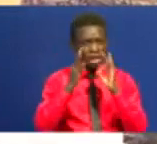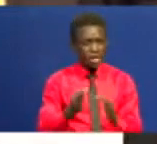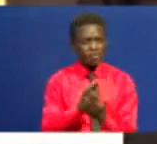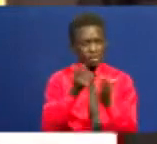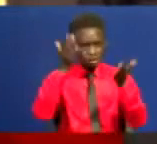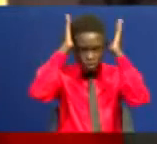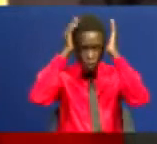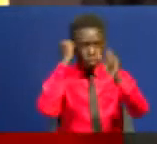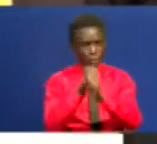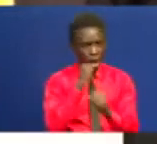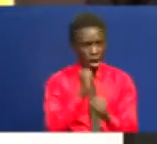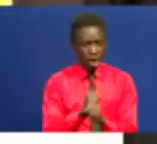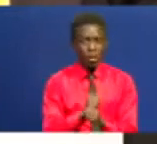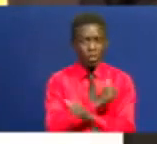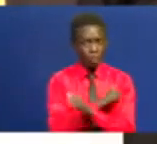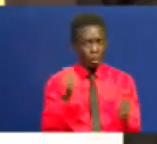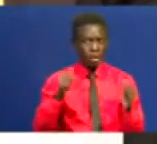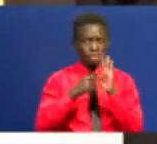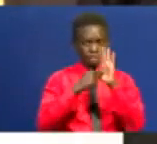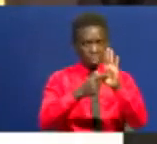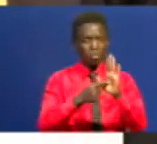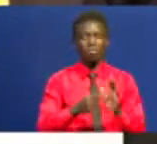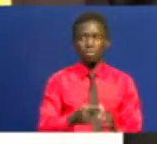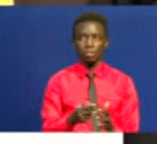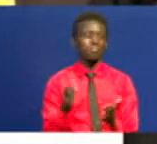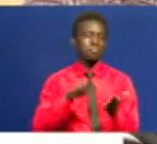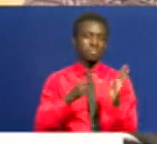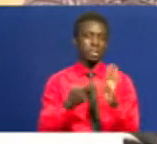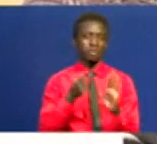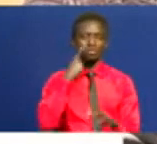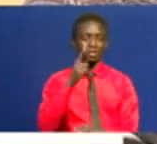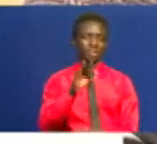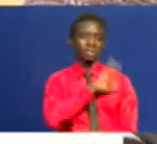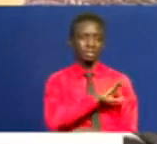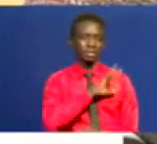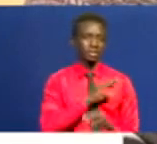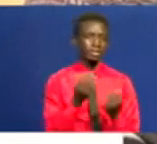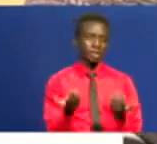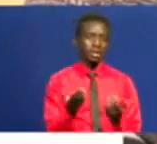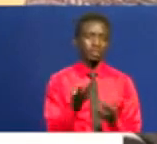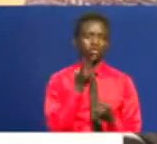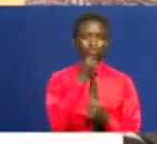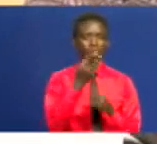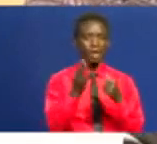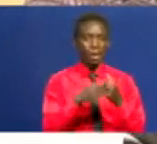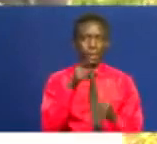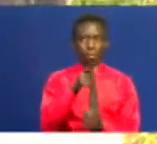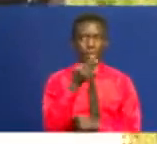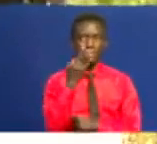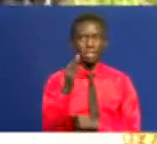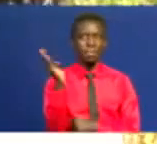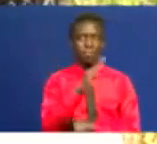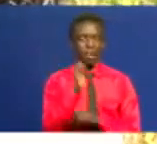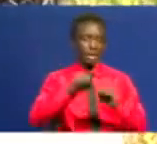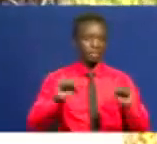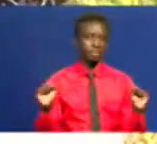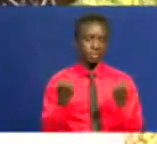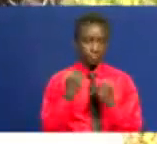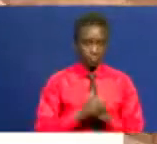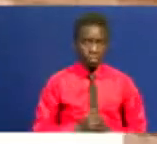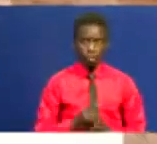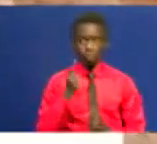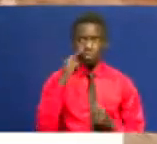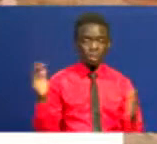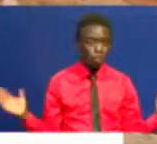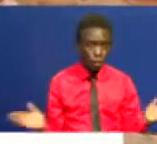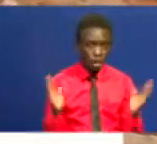donkeys, then there was a foregone revenue of 28.3 billion. The welfare wants